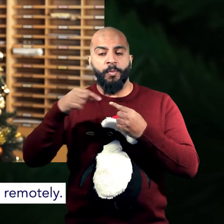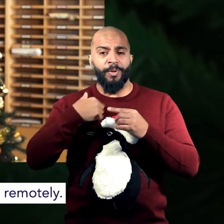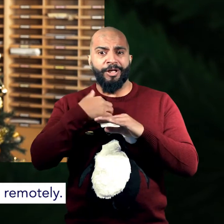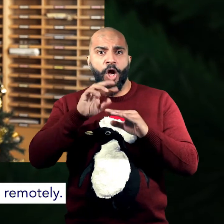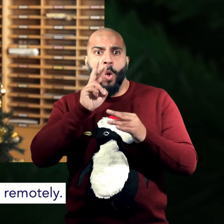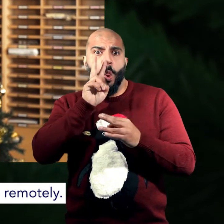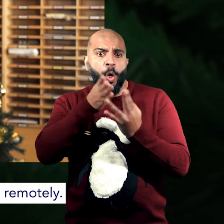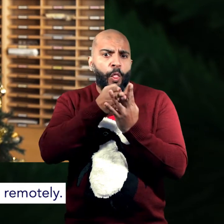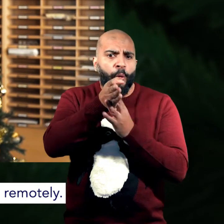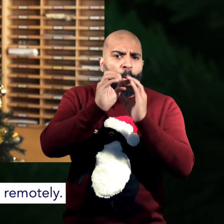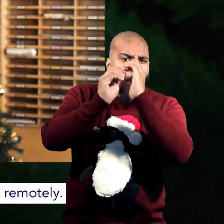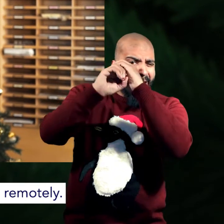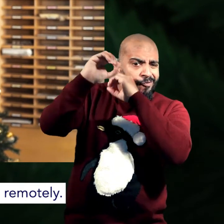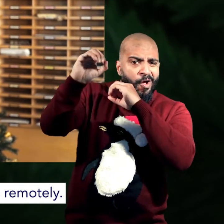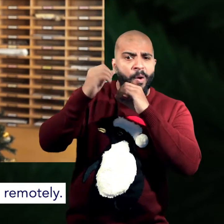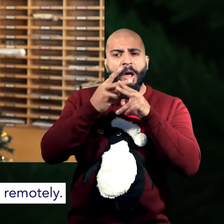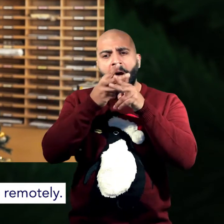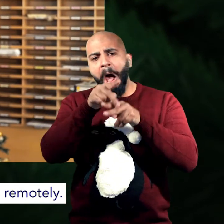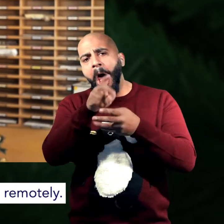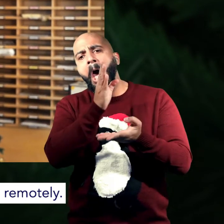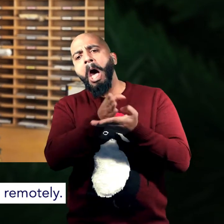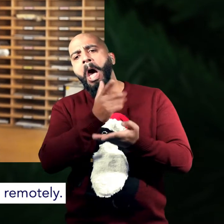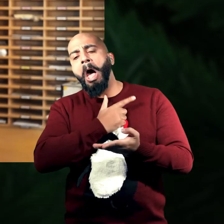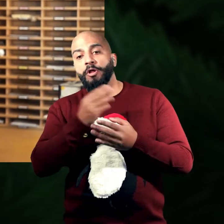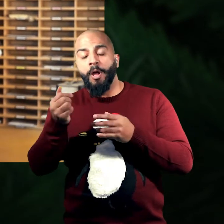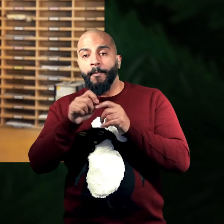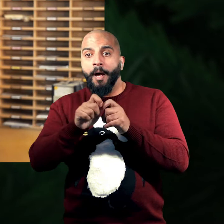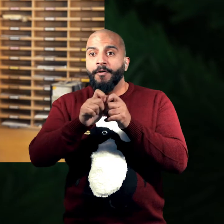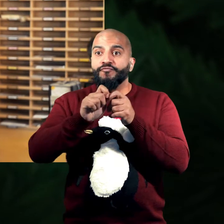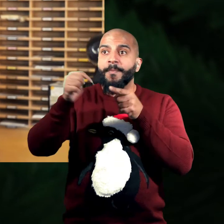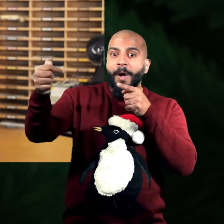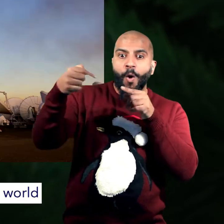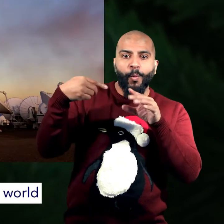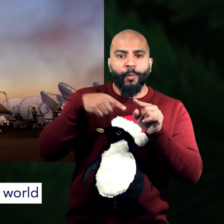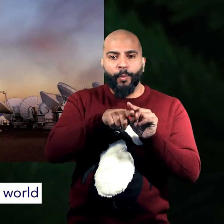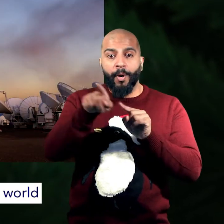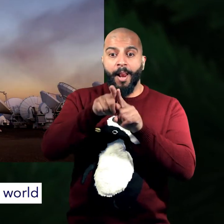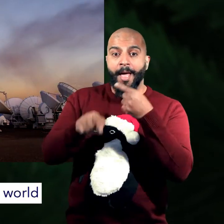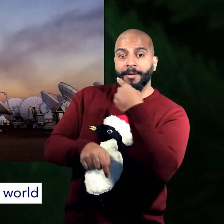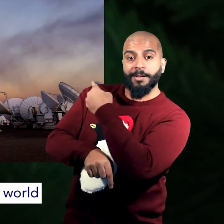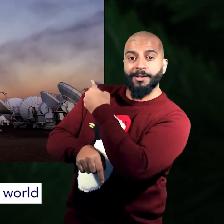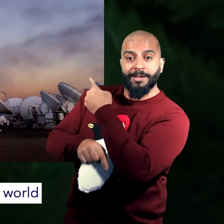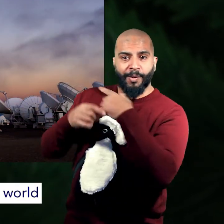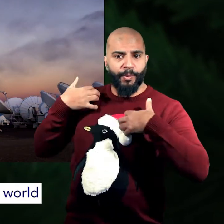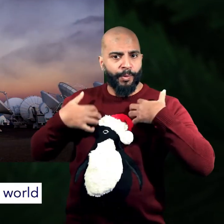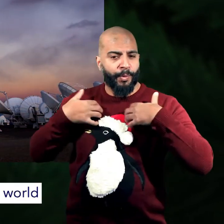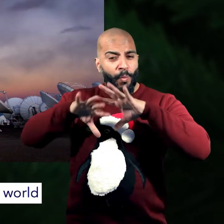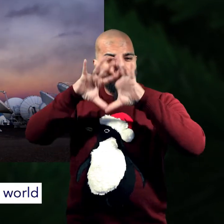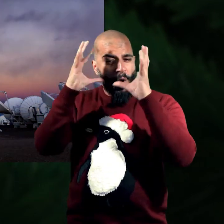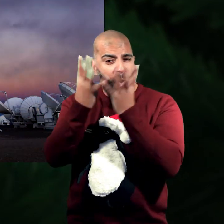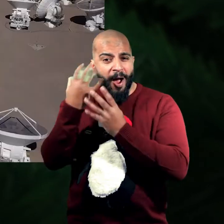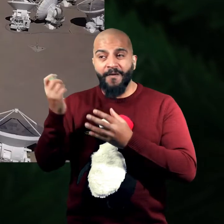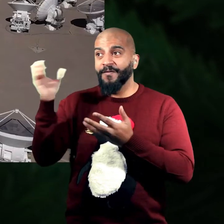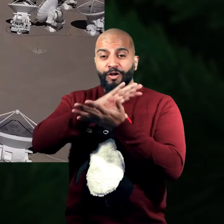through telescopes, although it is true that a lot of observations are done remotely. There are a lot of exciting telescopes